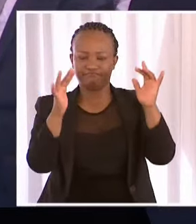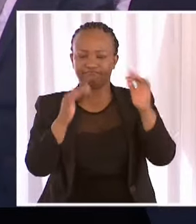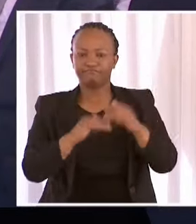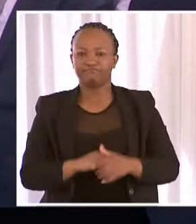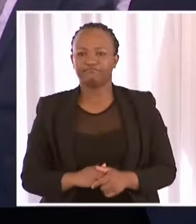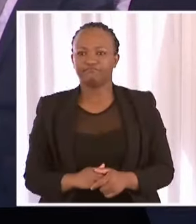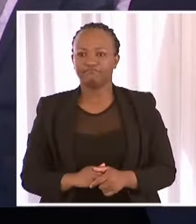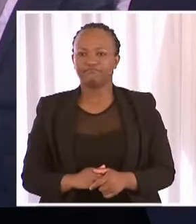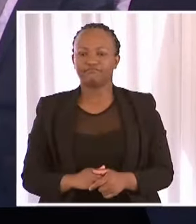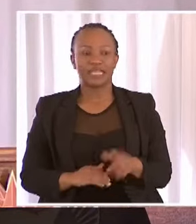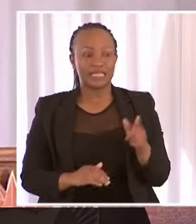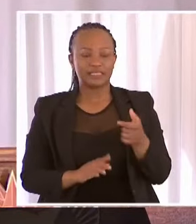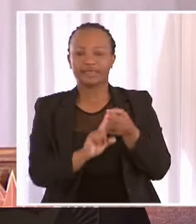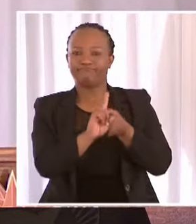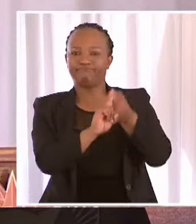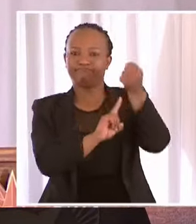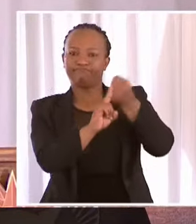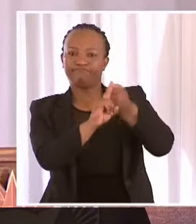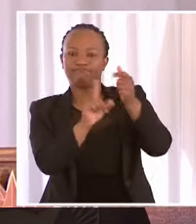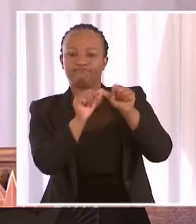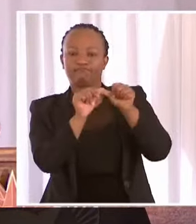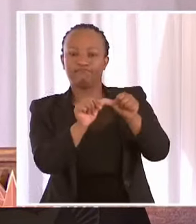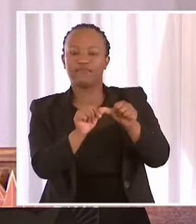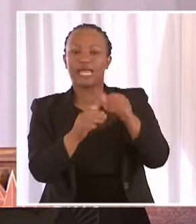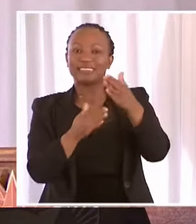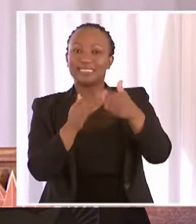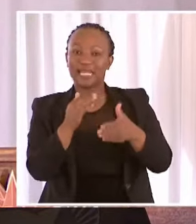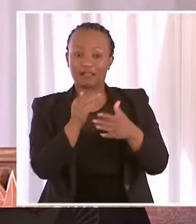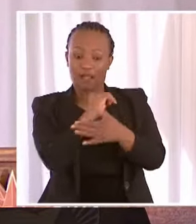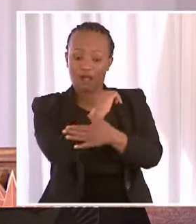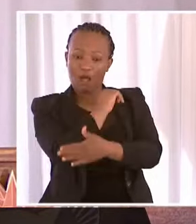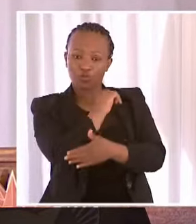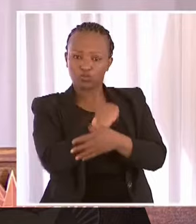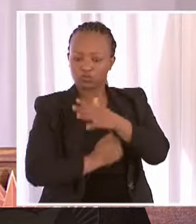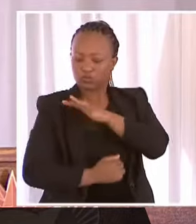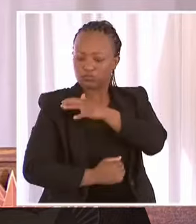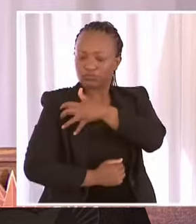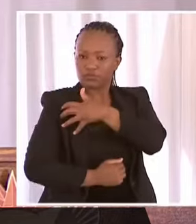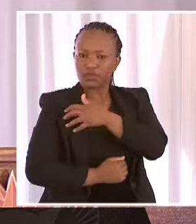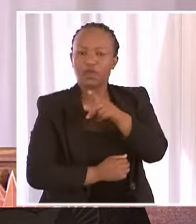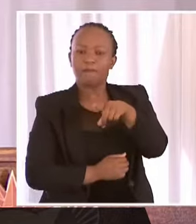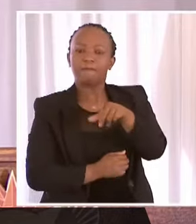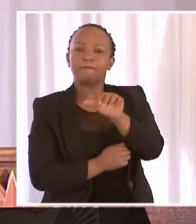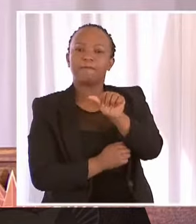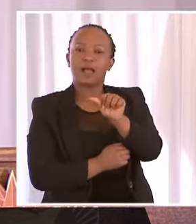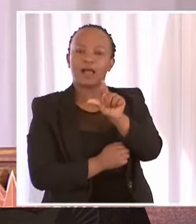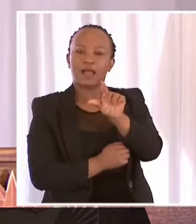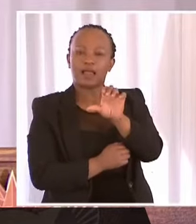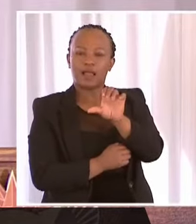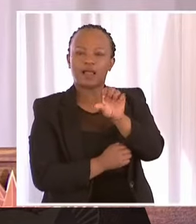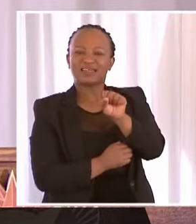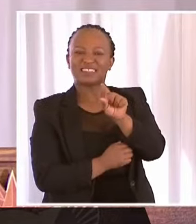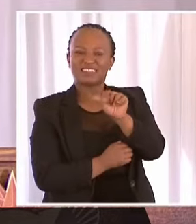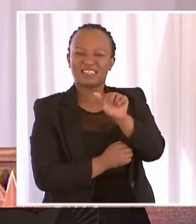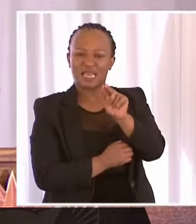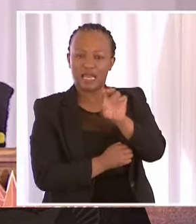So the struggle continues until the Palestinians are free. And Comrade Aziz